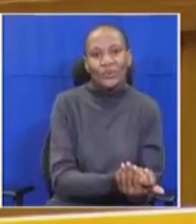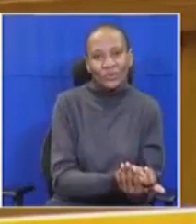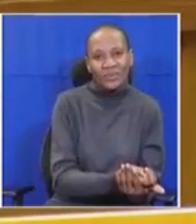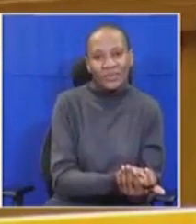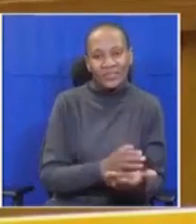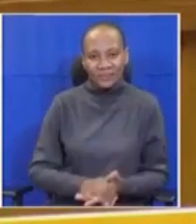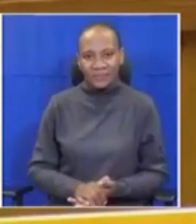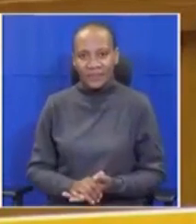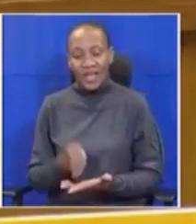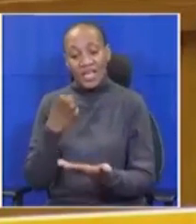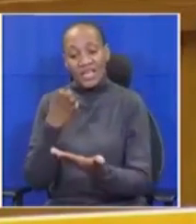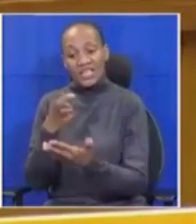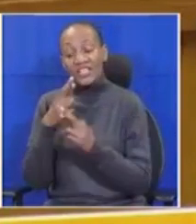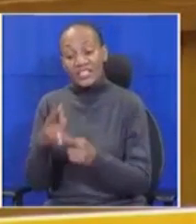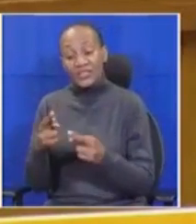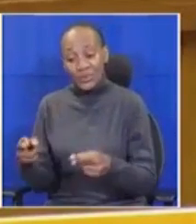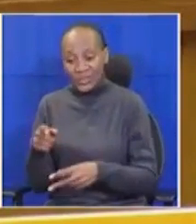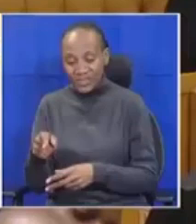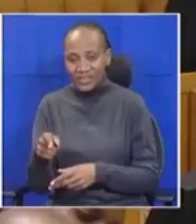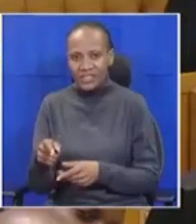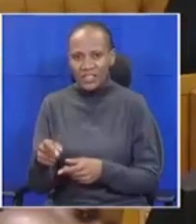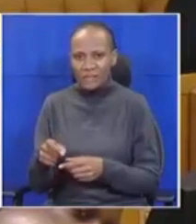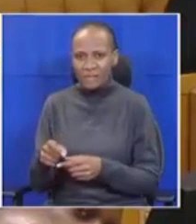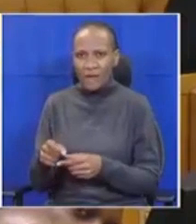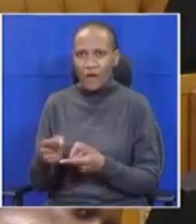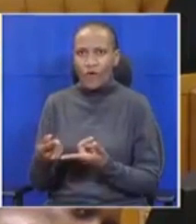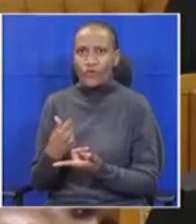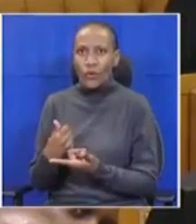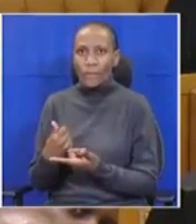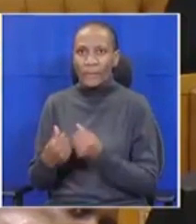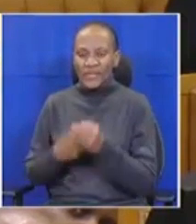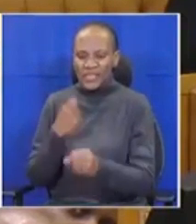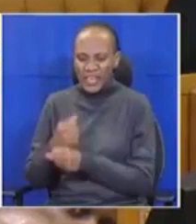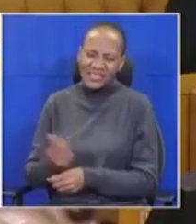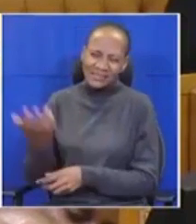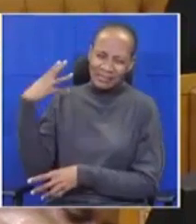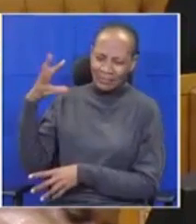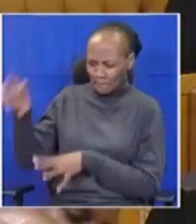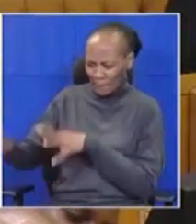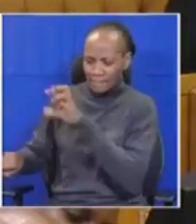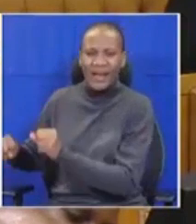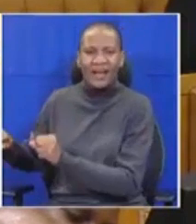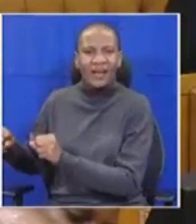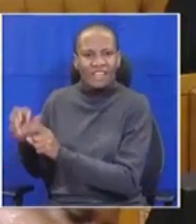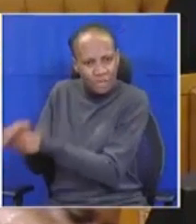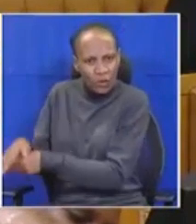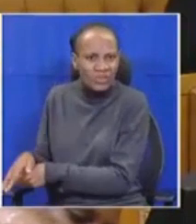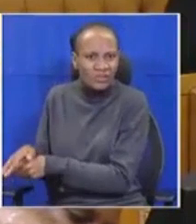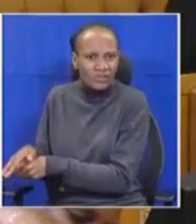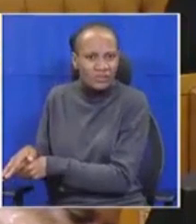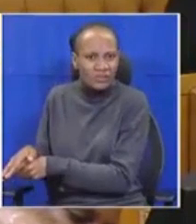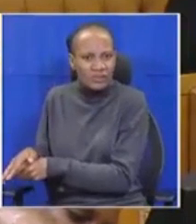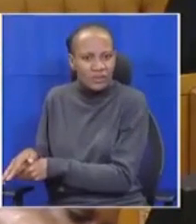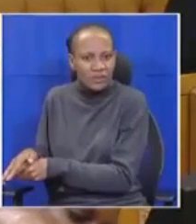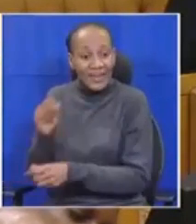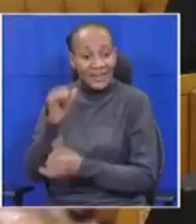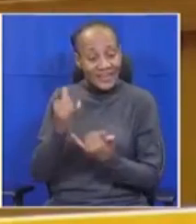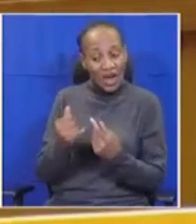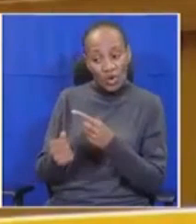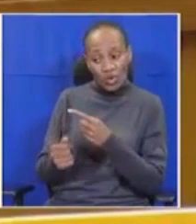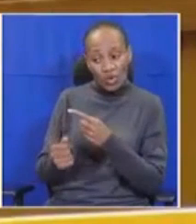that was taken away by force from the majority of our people, to restore that